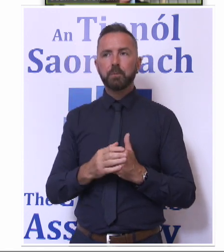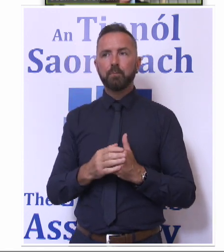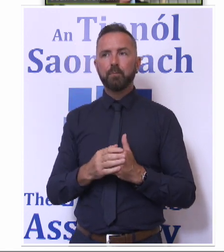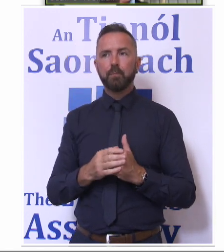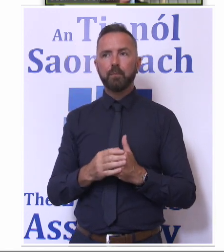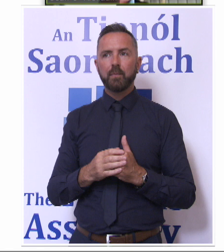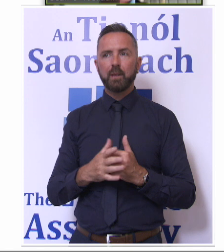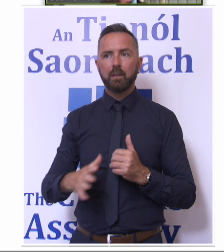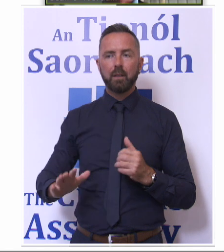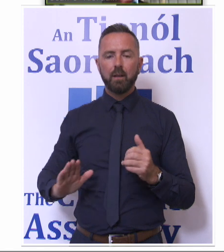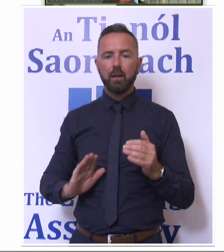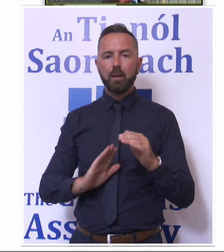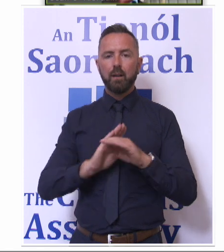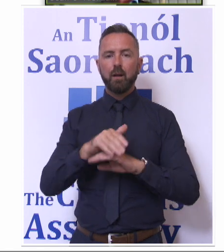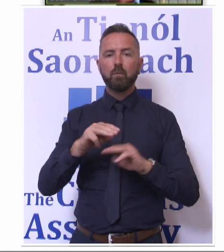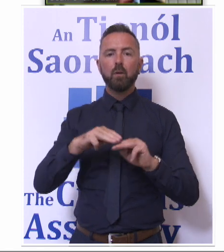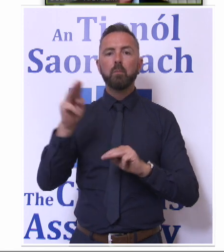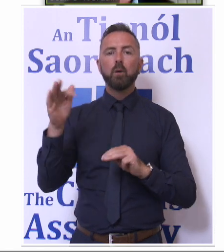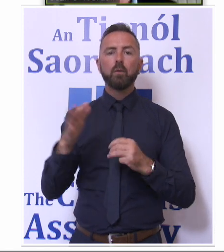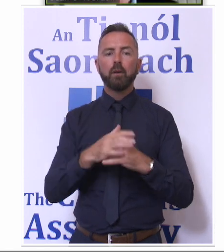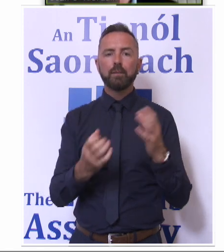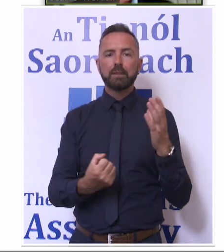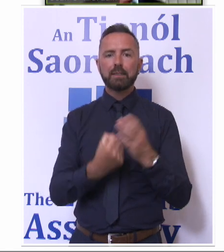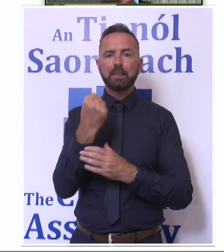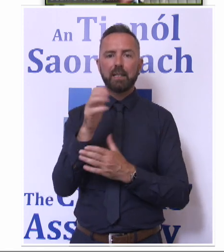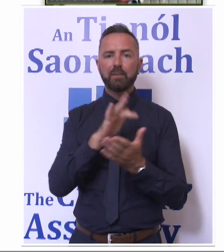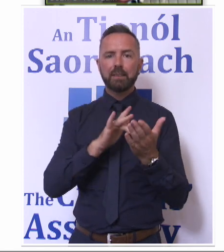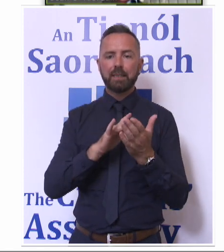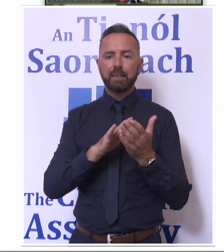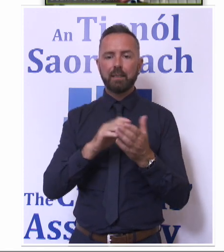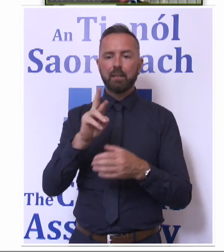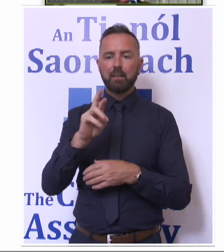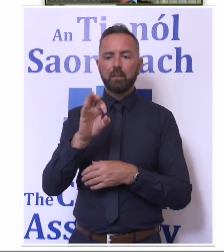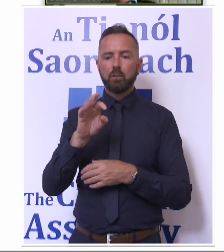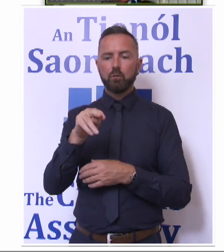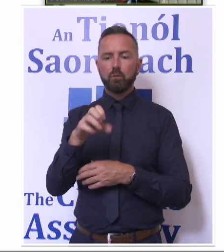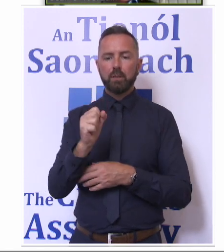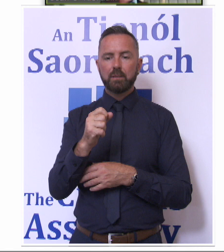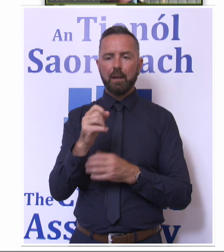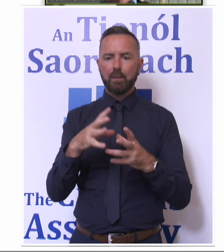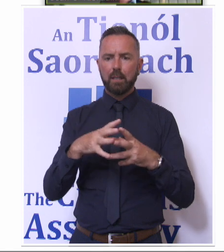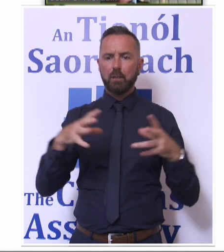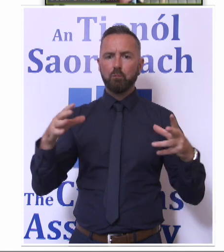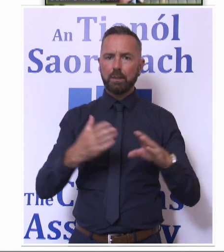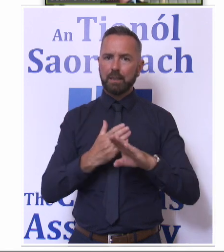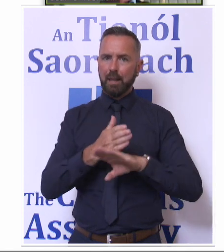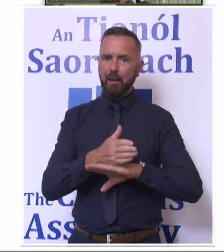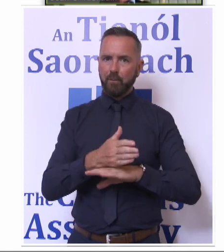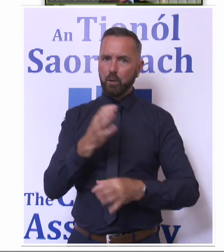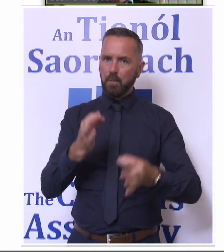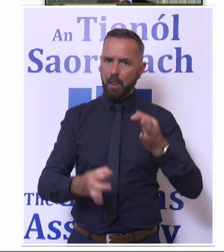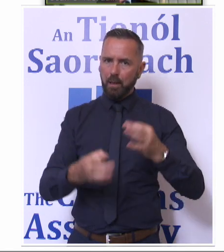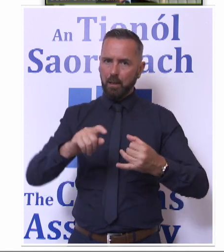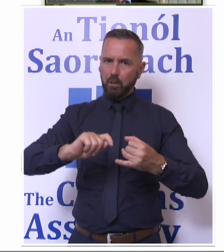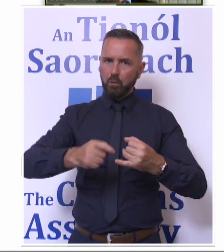across most of what you might describe as the successful city regions of the globe, there is an increasing effort politically to try